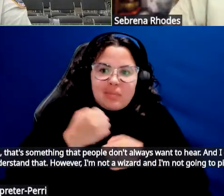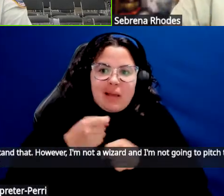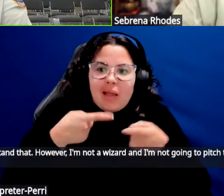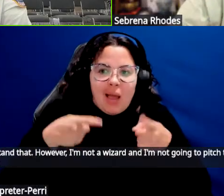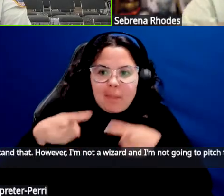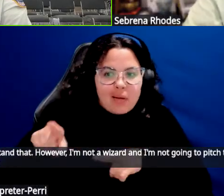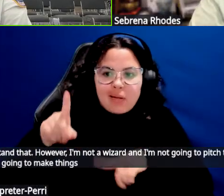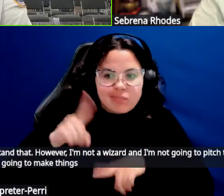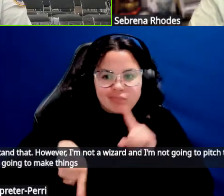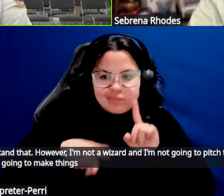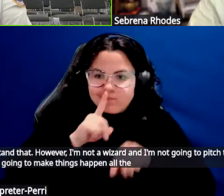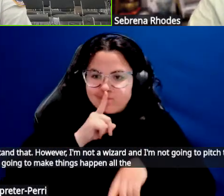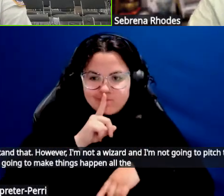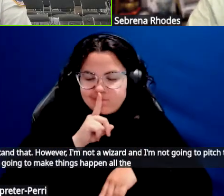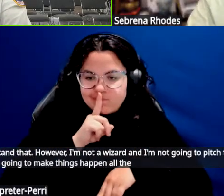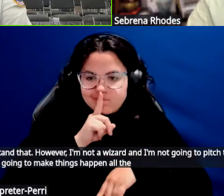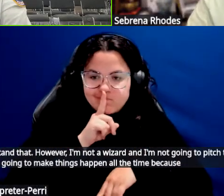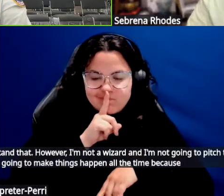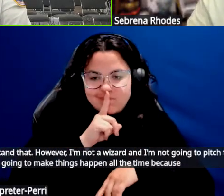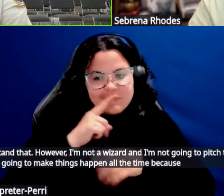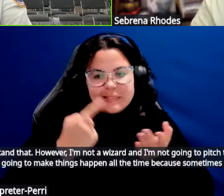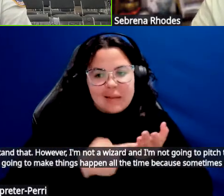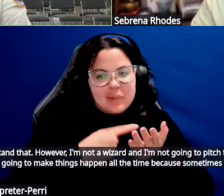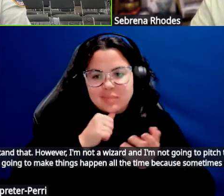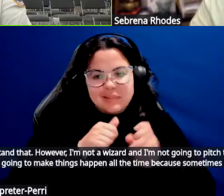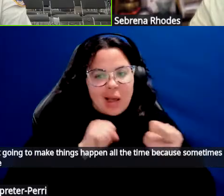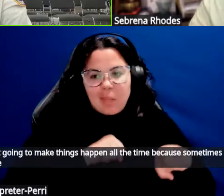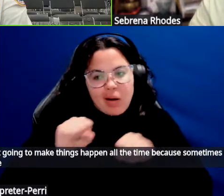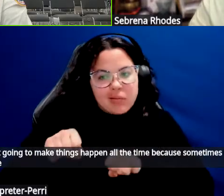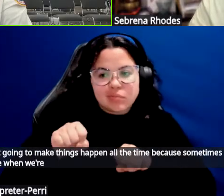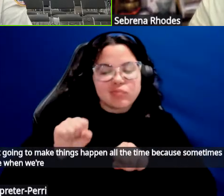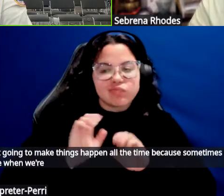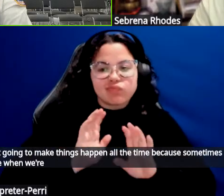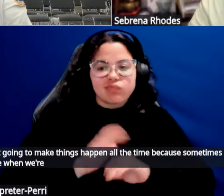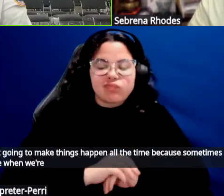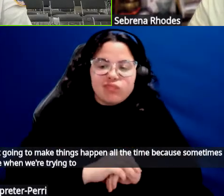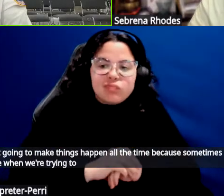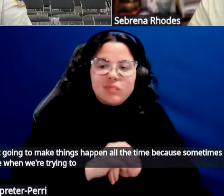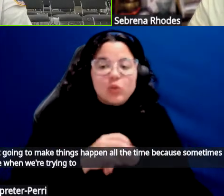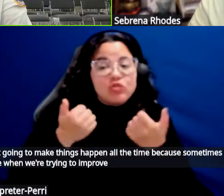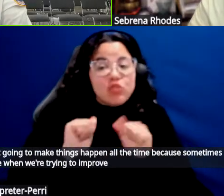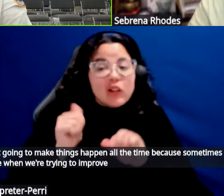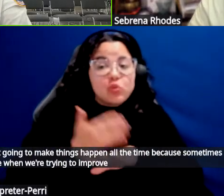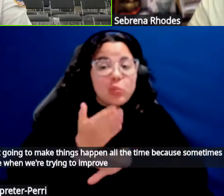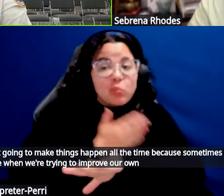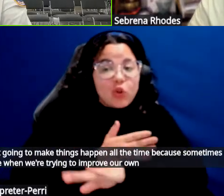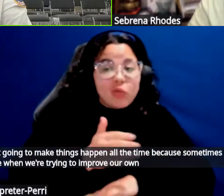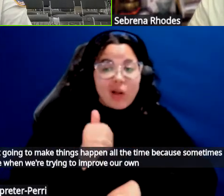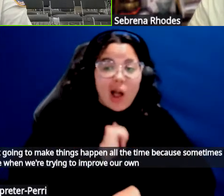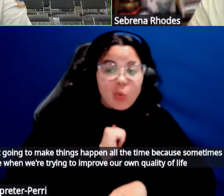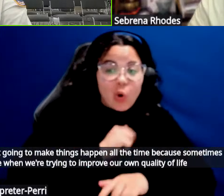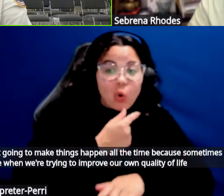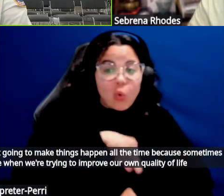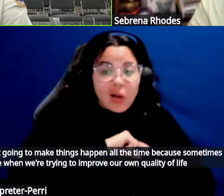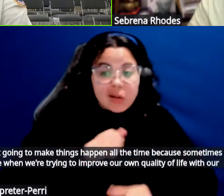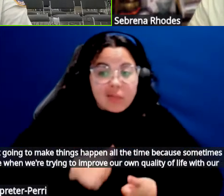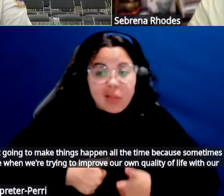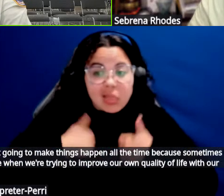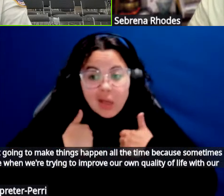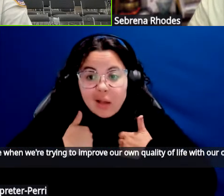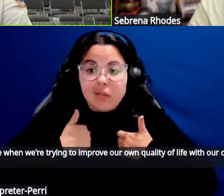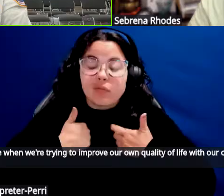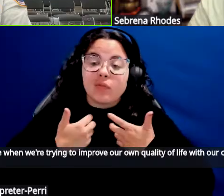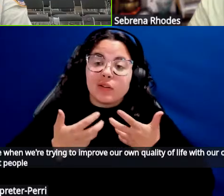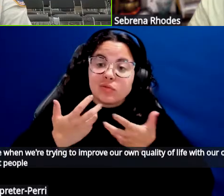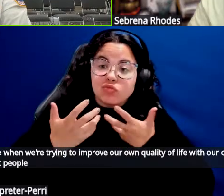things happen all the time, because sometimes it's not feasible when we're trying to improve our own quality of life with our officers and get people